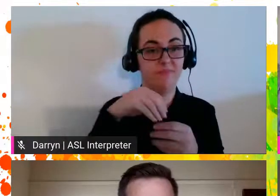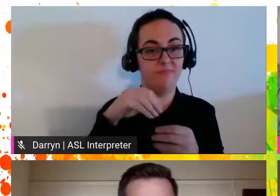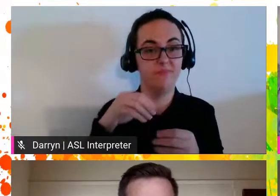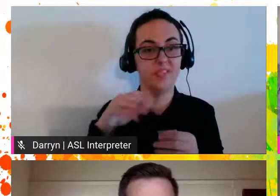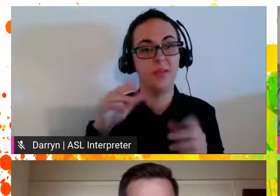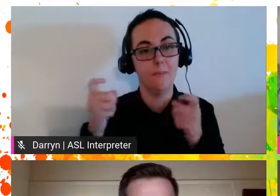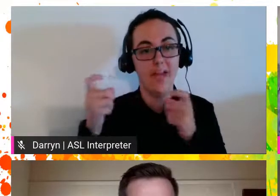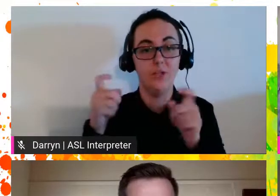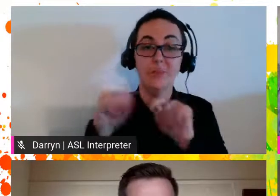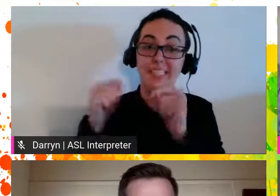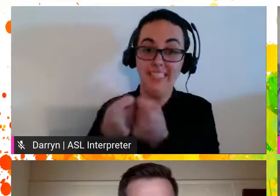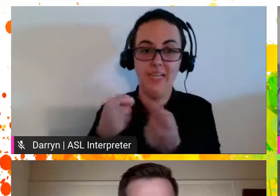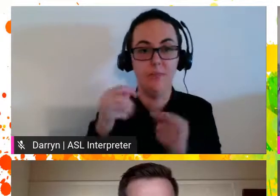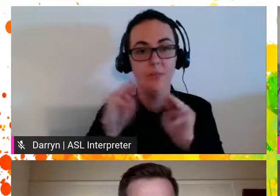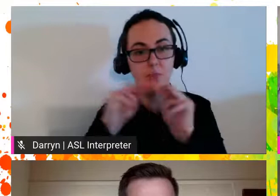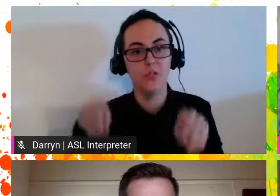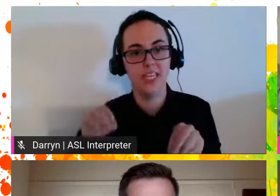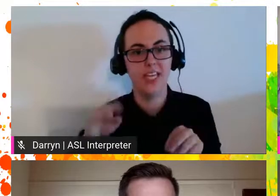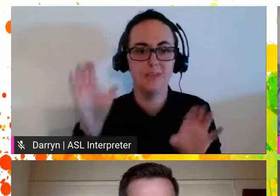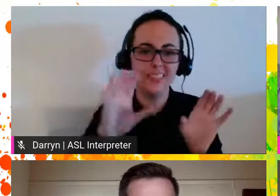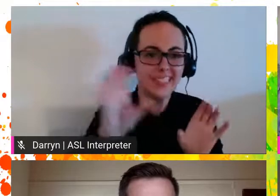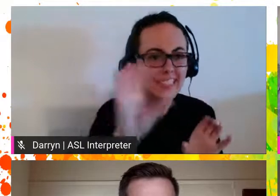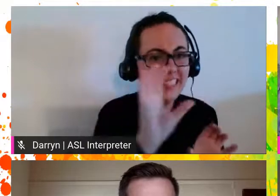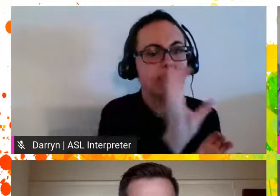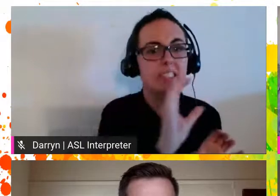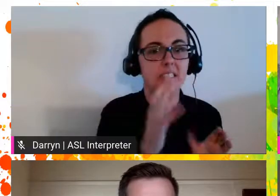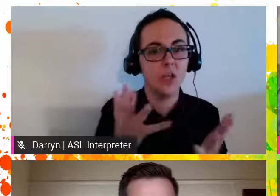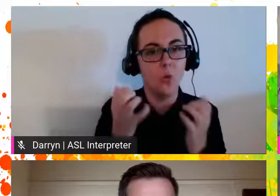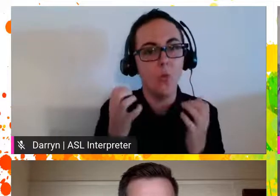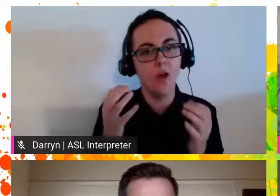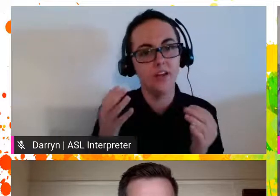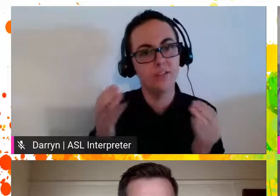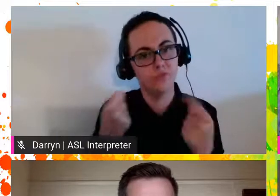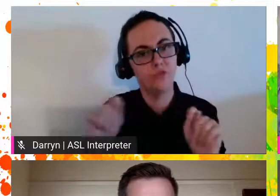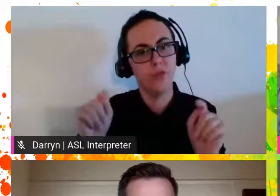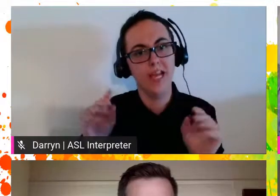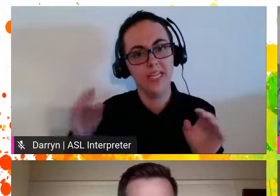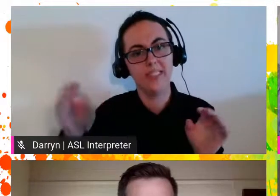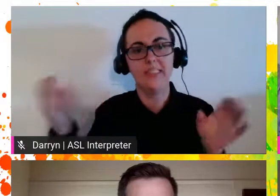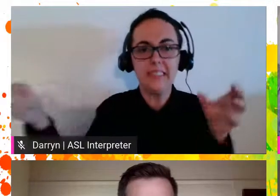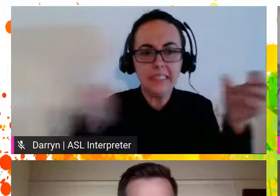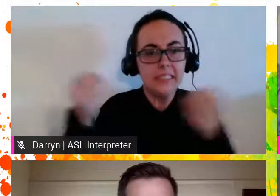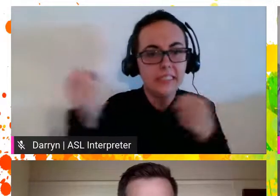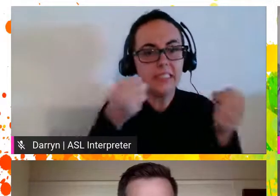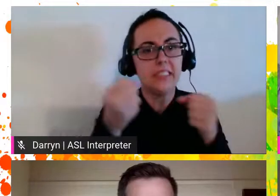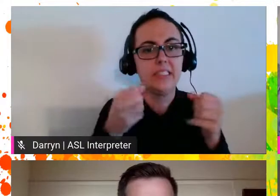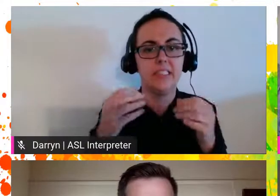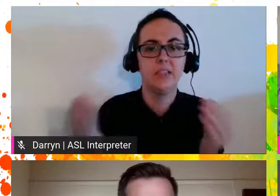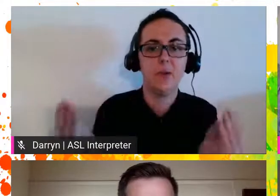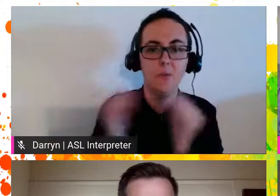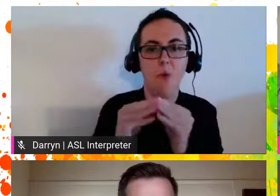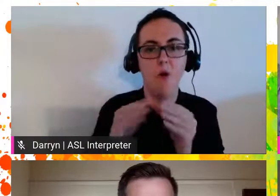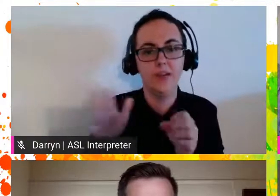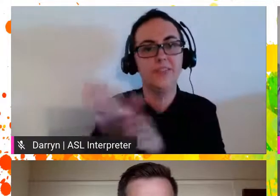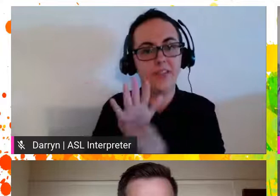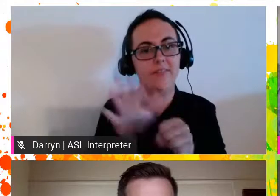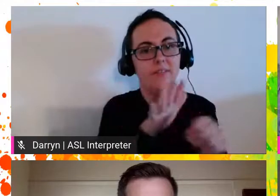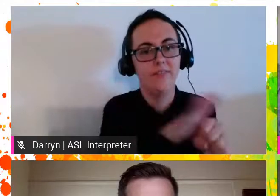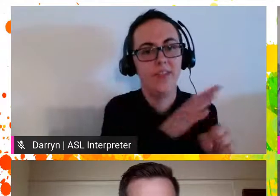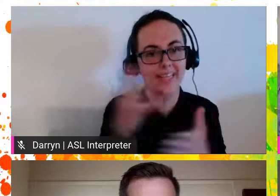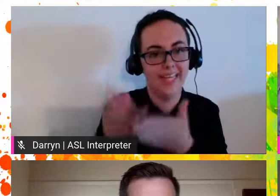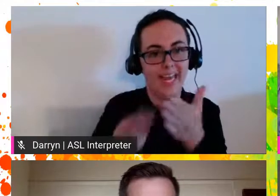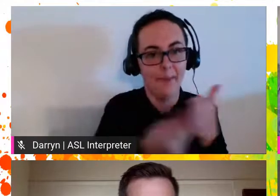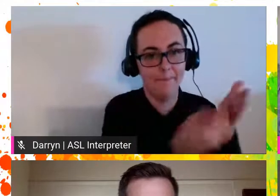acquisitions to help start filling in those gaps. There's a long way to go, but we're taking the steps to start adding those voices and